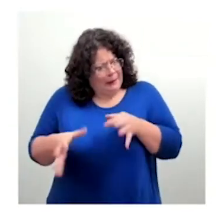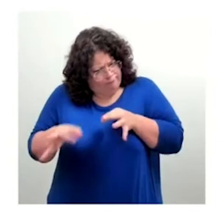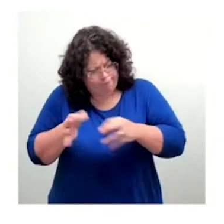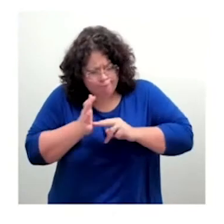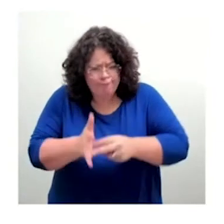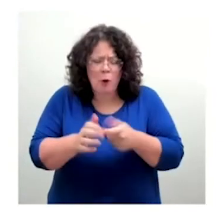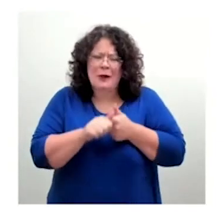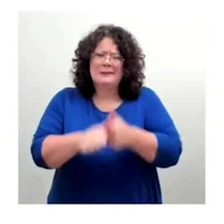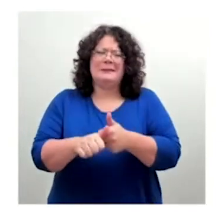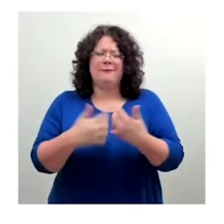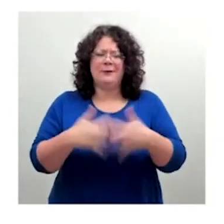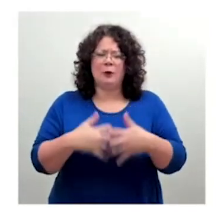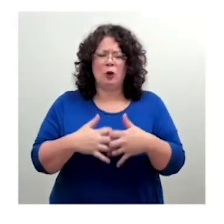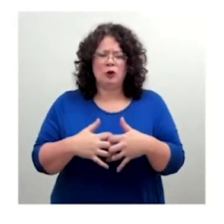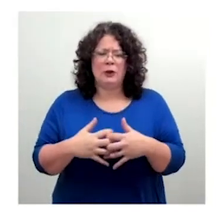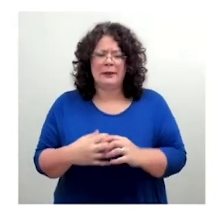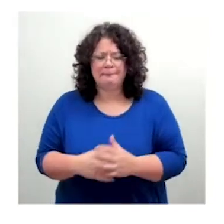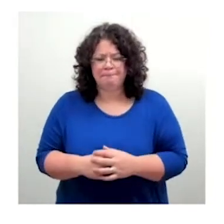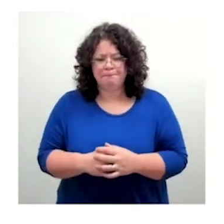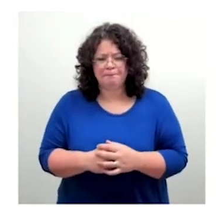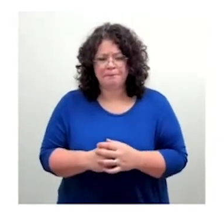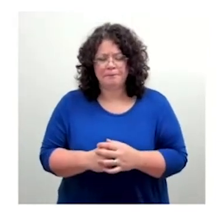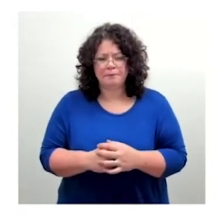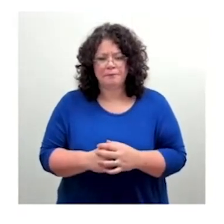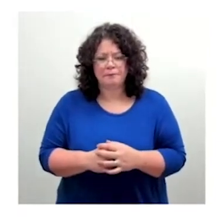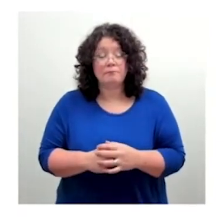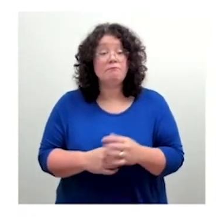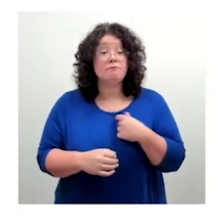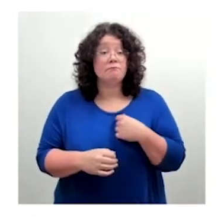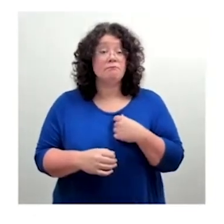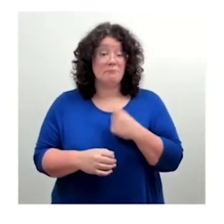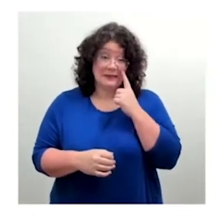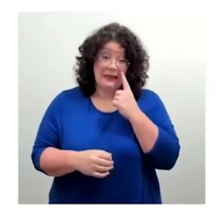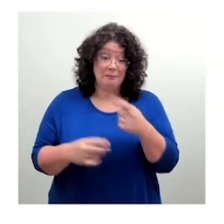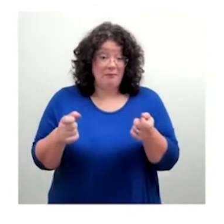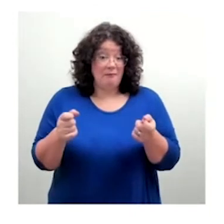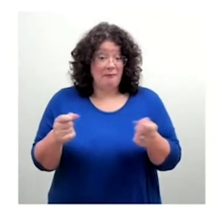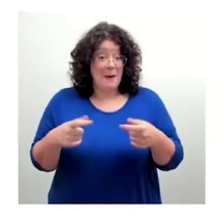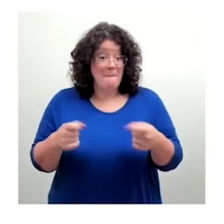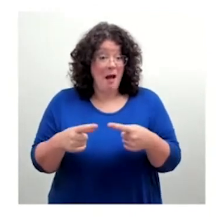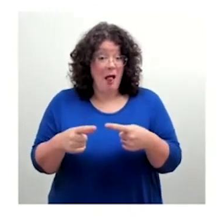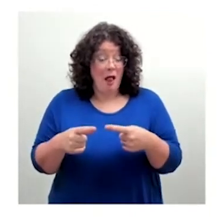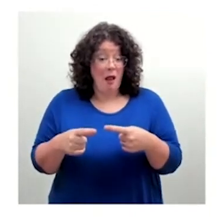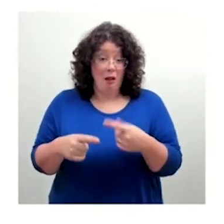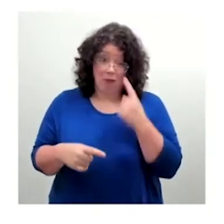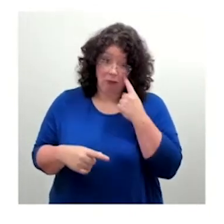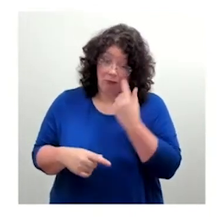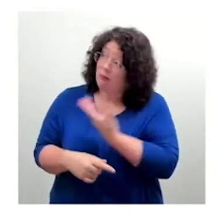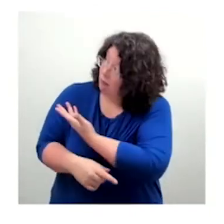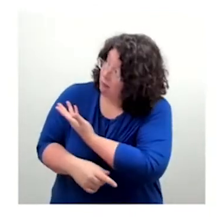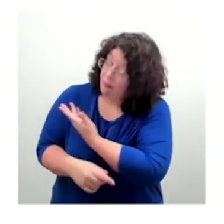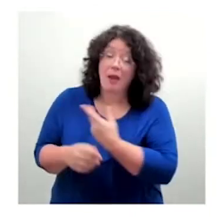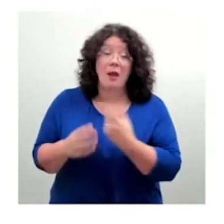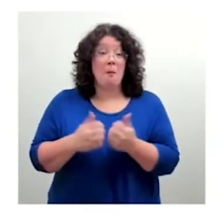to get in touch with us, we'd love to hear from you. But I'm happy to pause there, Mark, and take any questions if people have